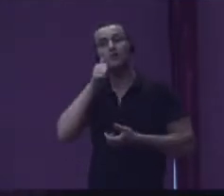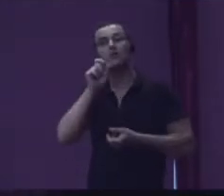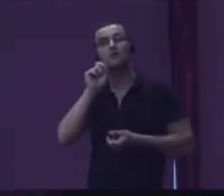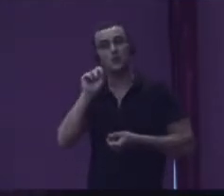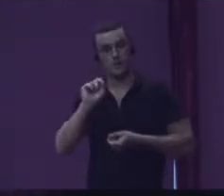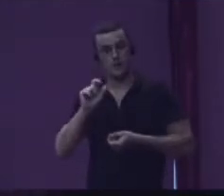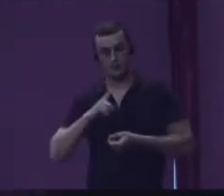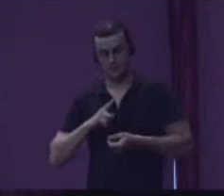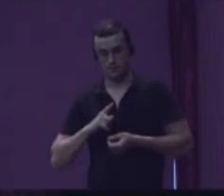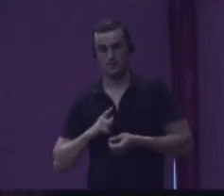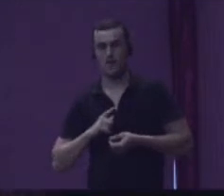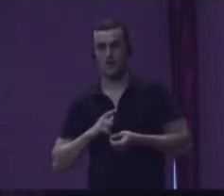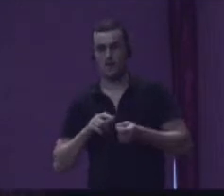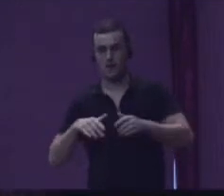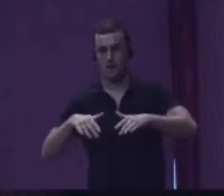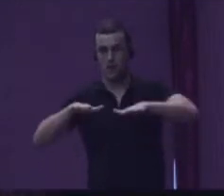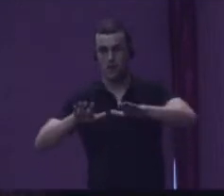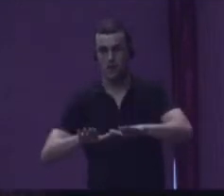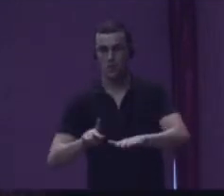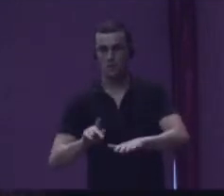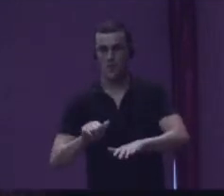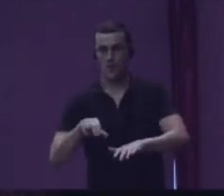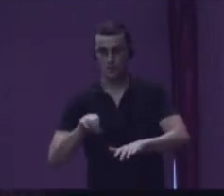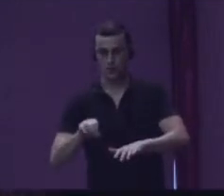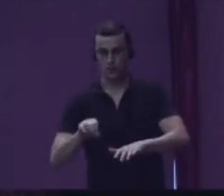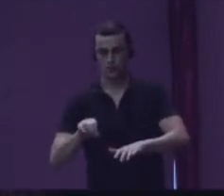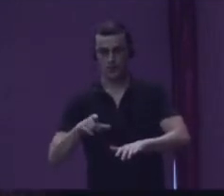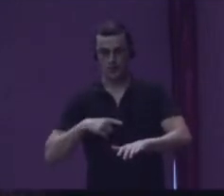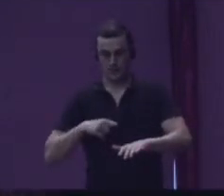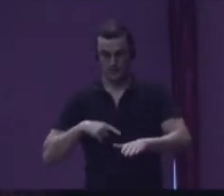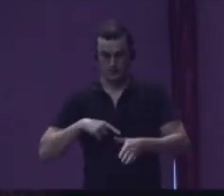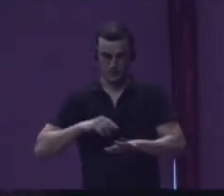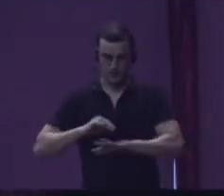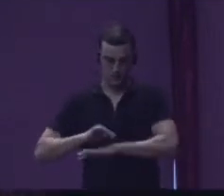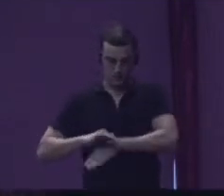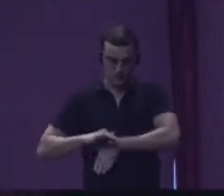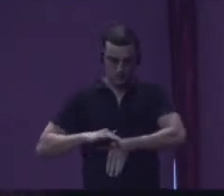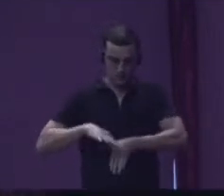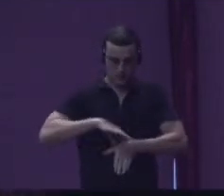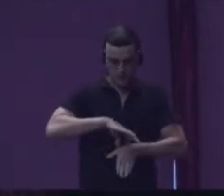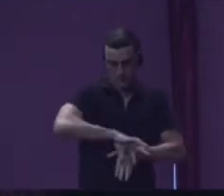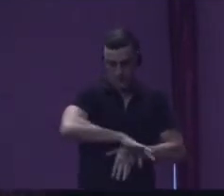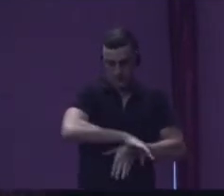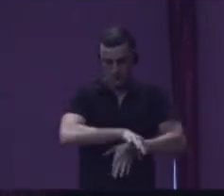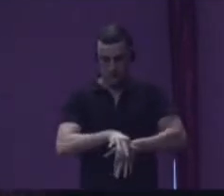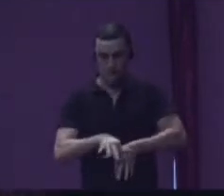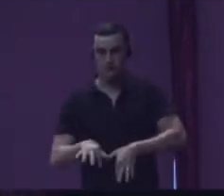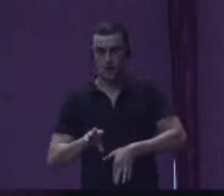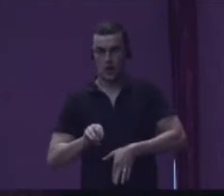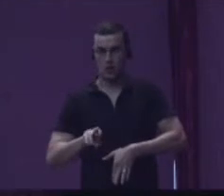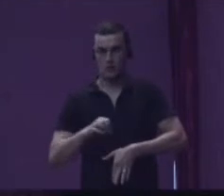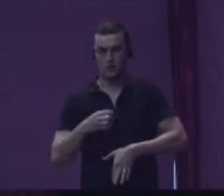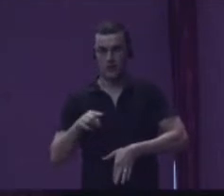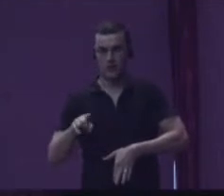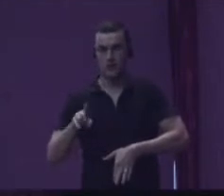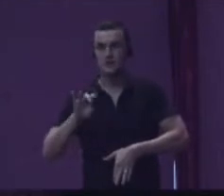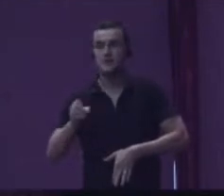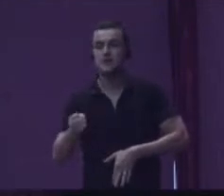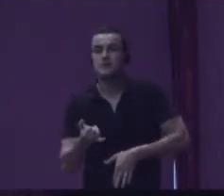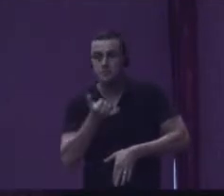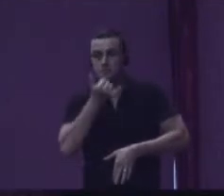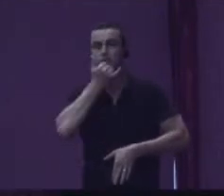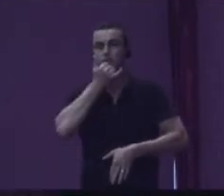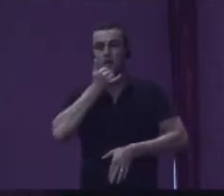the cord on top of the baby, and then burns it. So if any wax would drip, it would drip on the cloth. So you